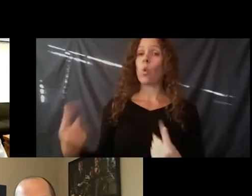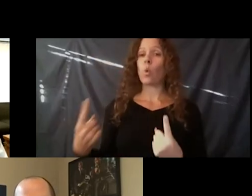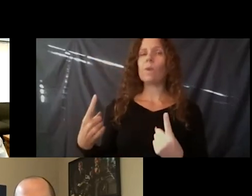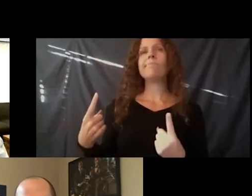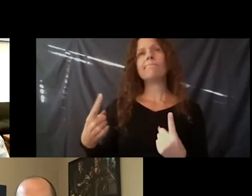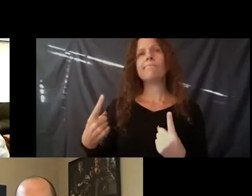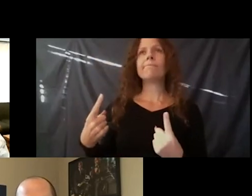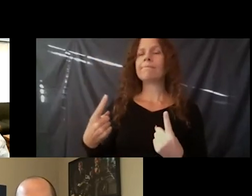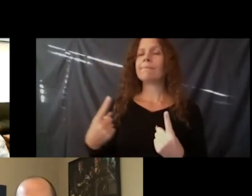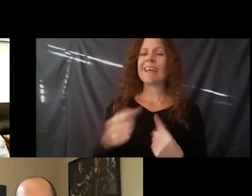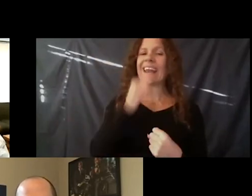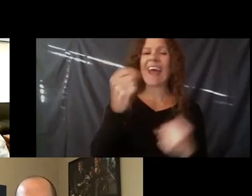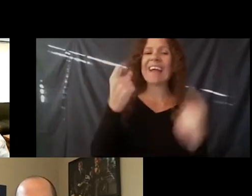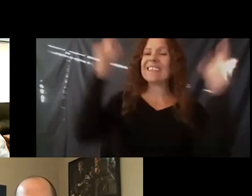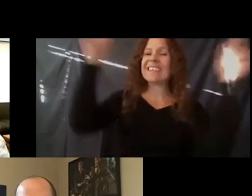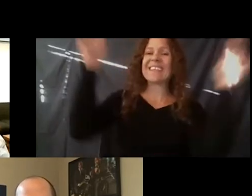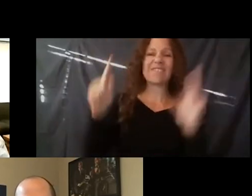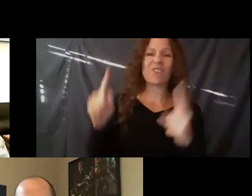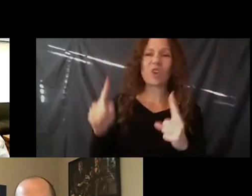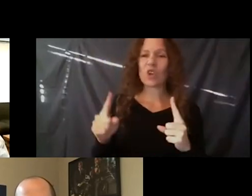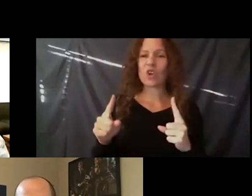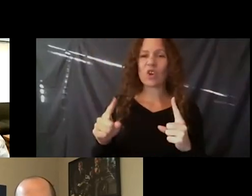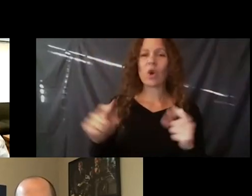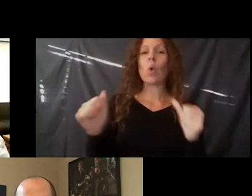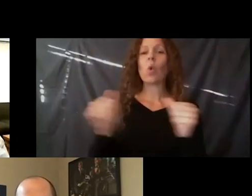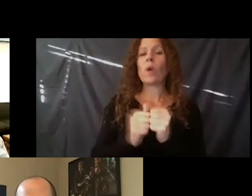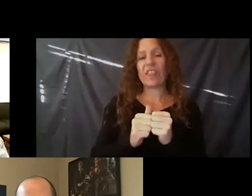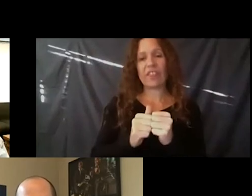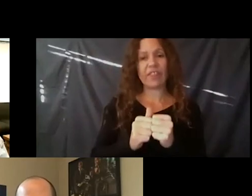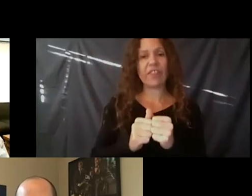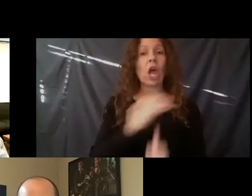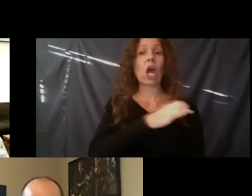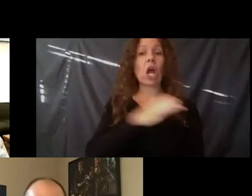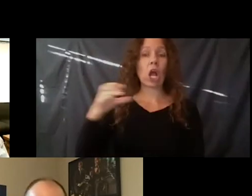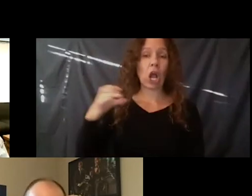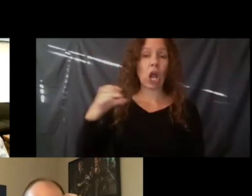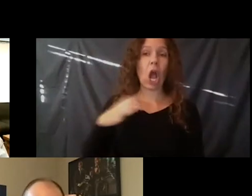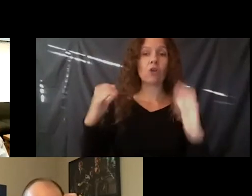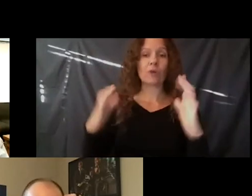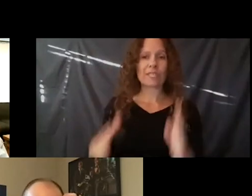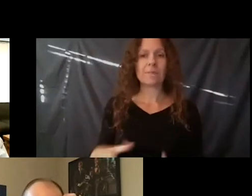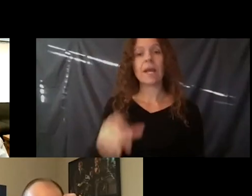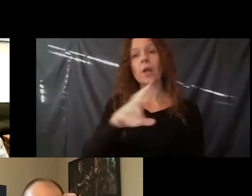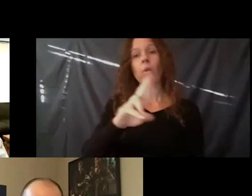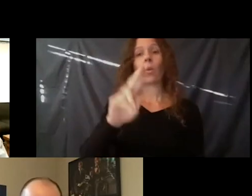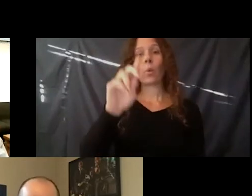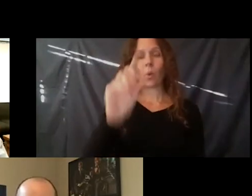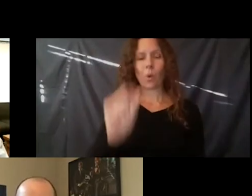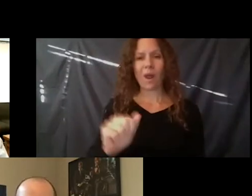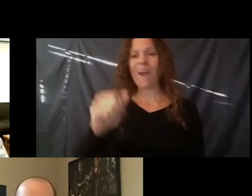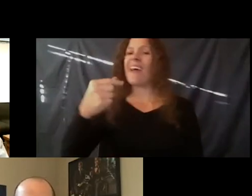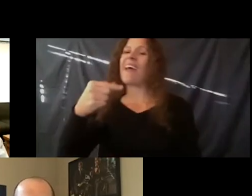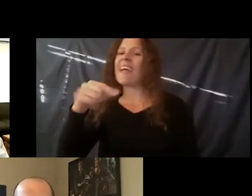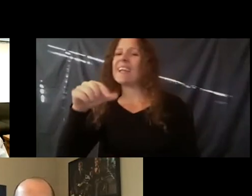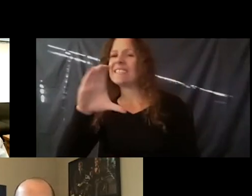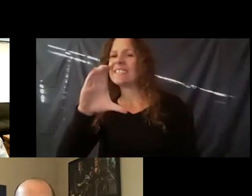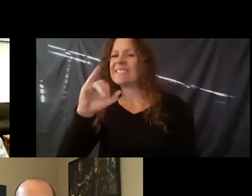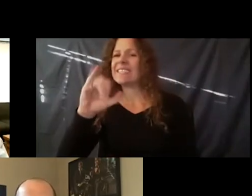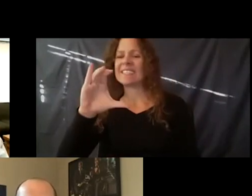not successful with Congressman Harley Ruda, and that we're still watching Congressman Gil Cisneros,